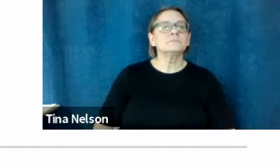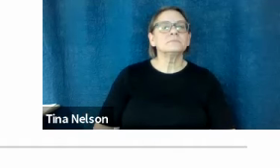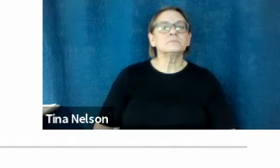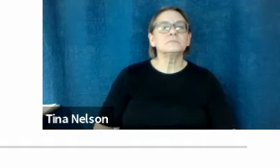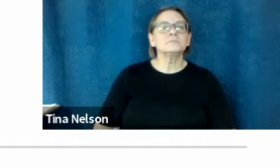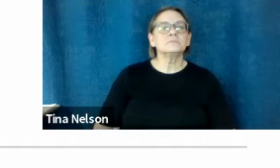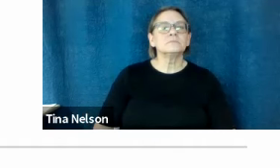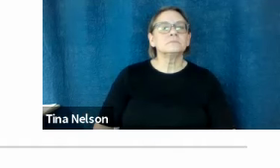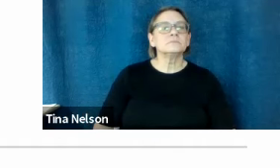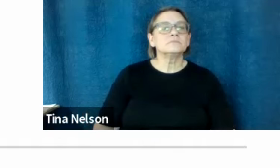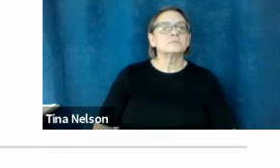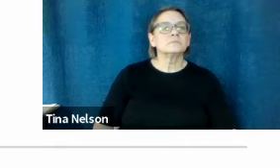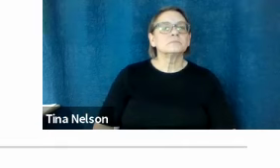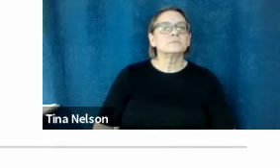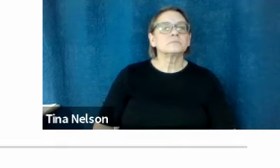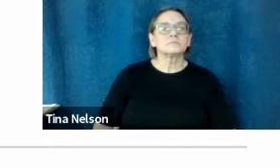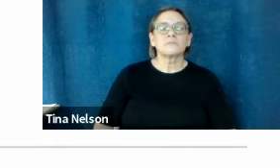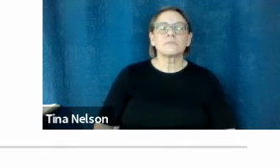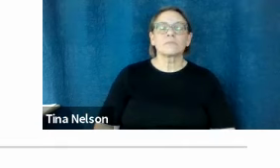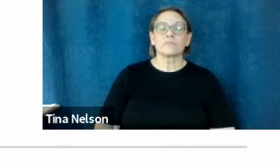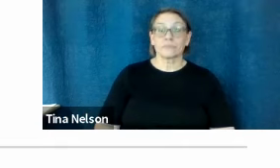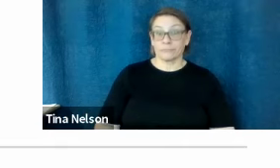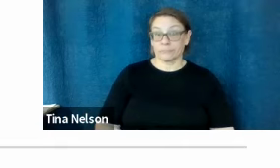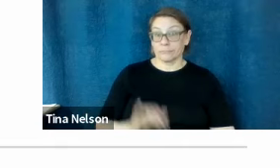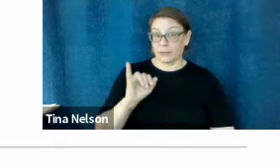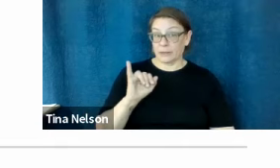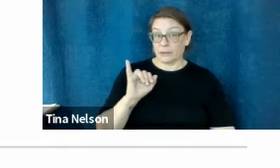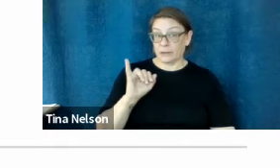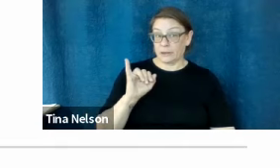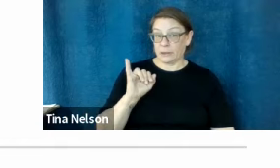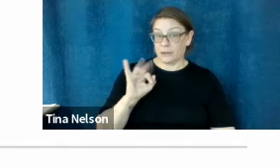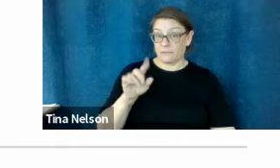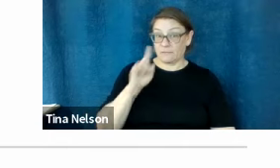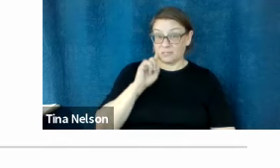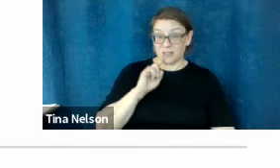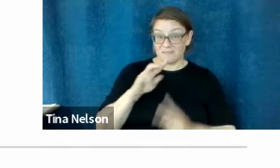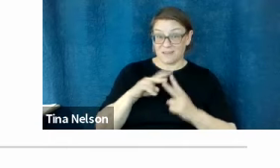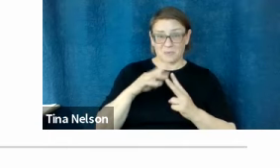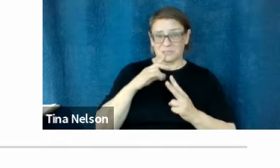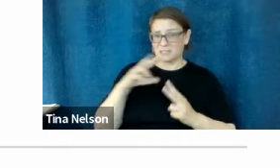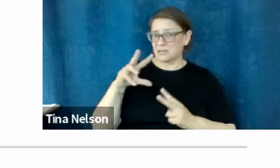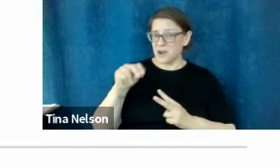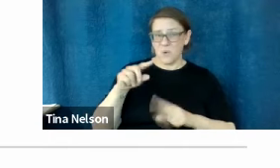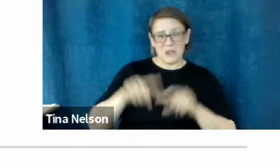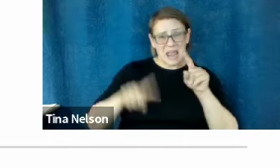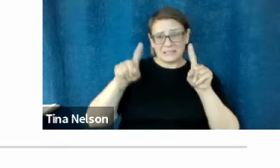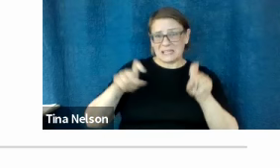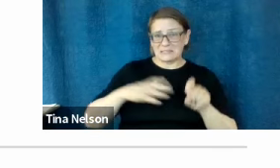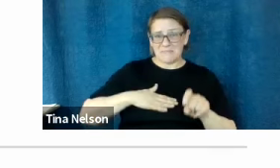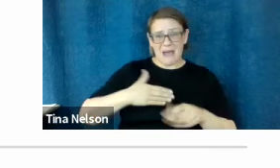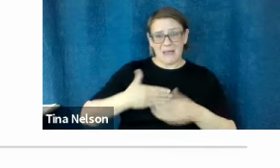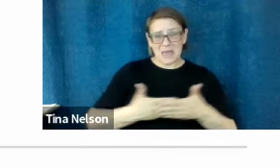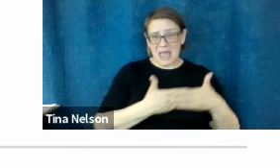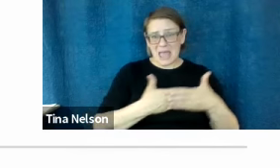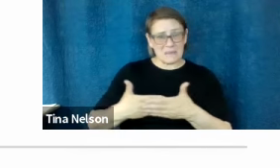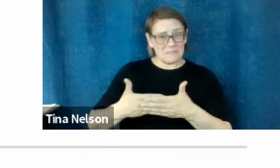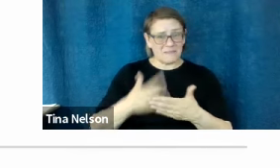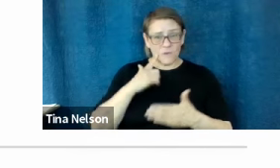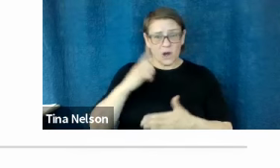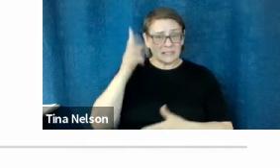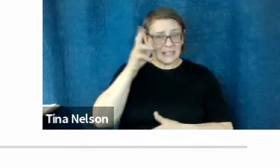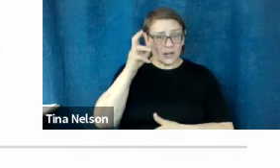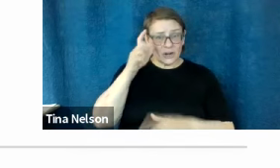You have a deaf couple who refuse their newborn babies hearing tested. Yeah. Refuse to have their newborn babies